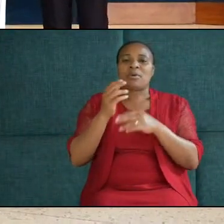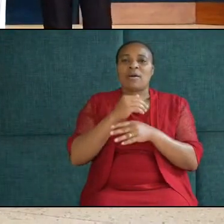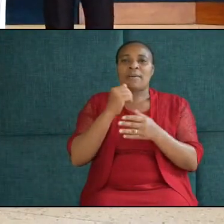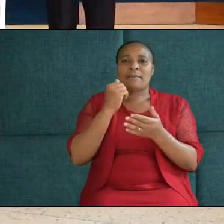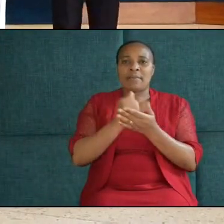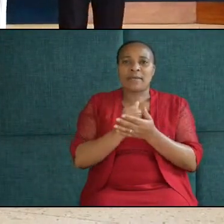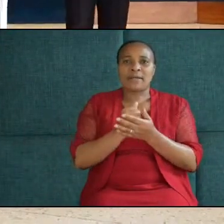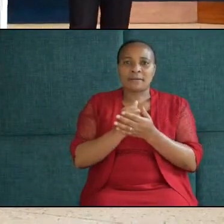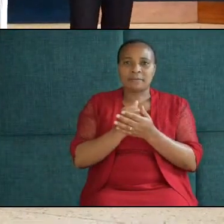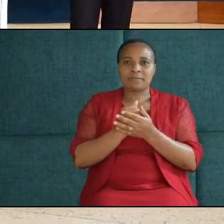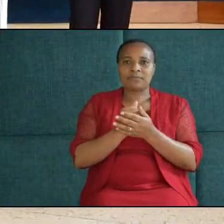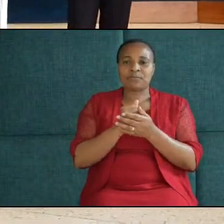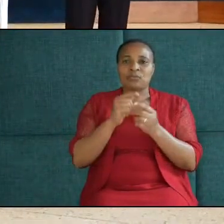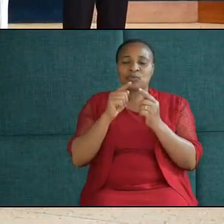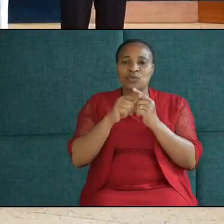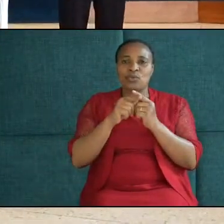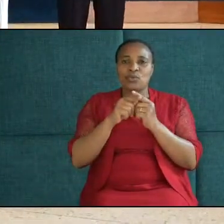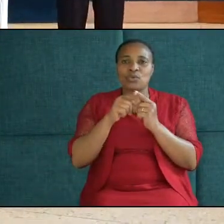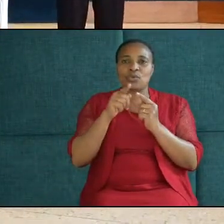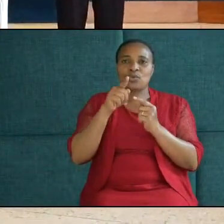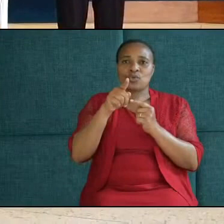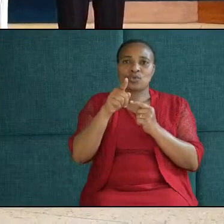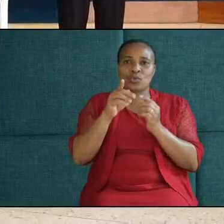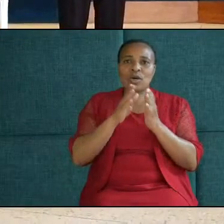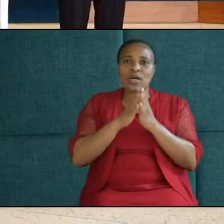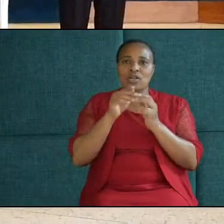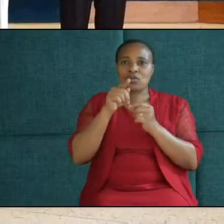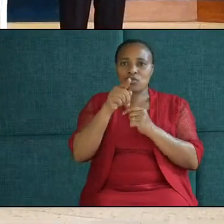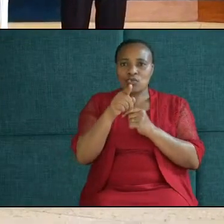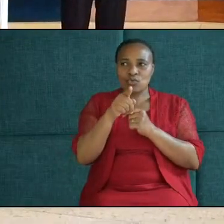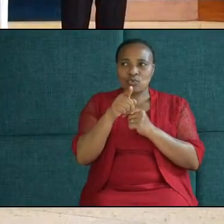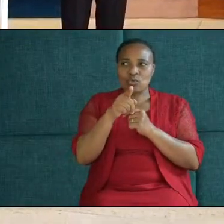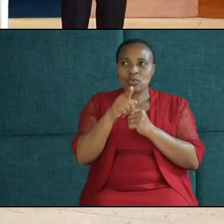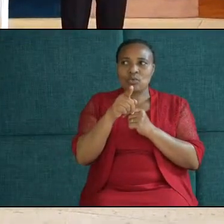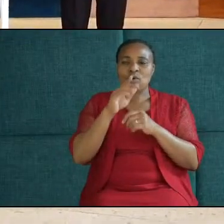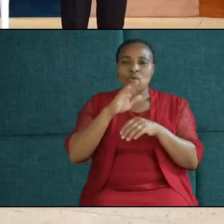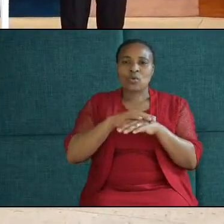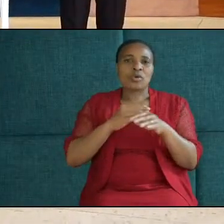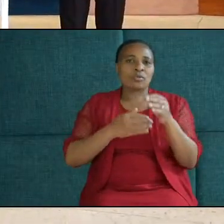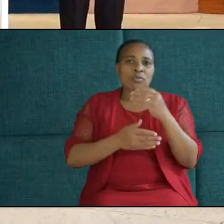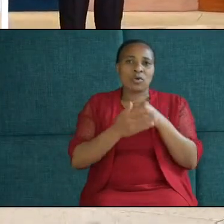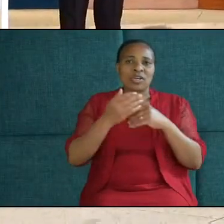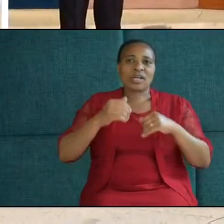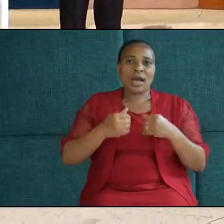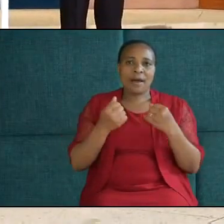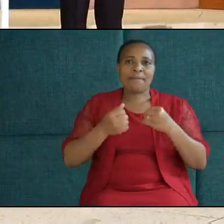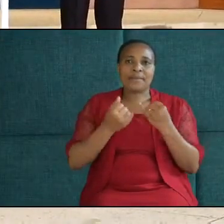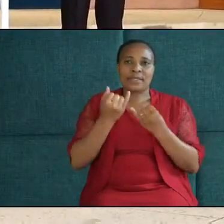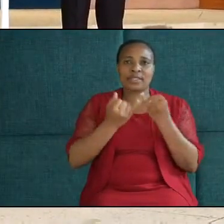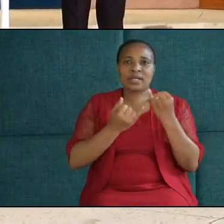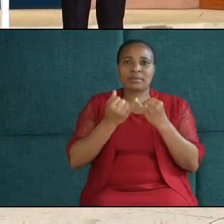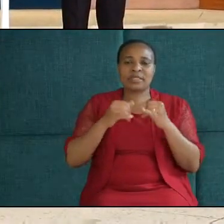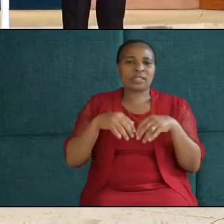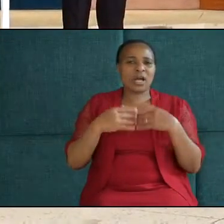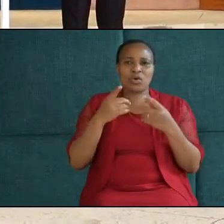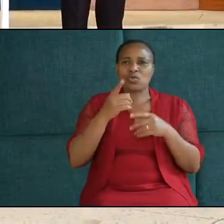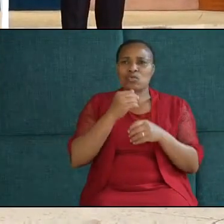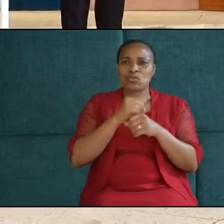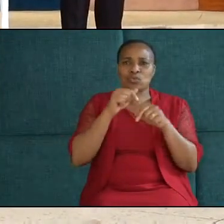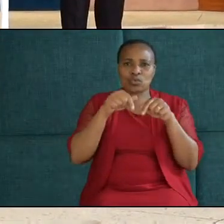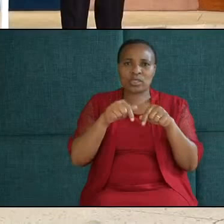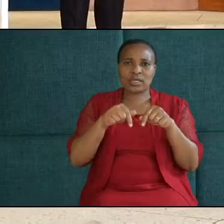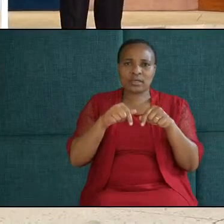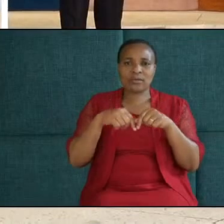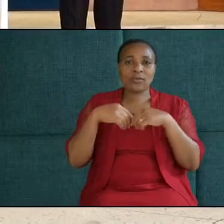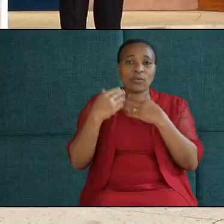Amen. To you, you and you, good morning and happy Sabbath. How are you doing today?